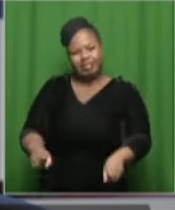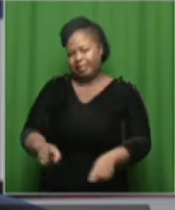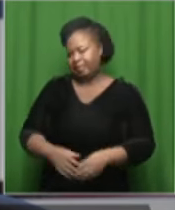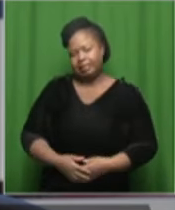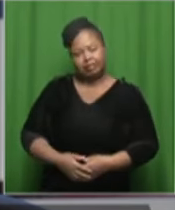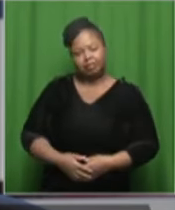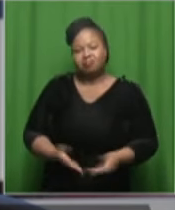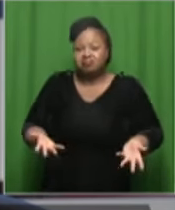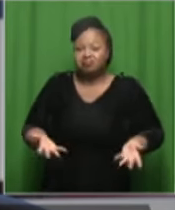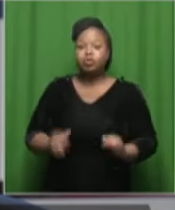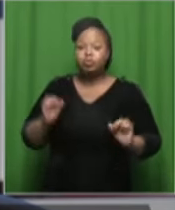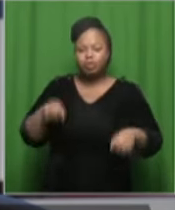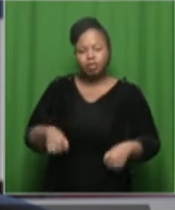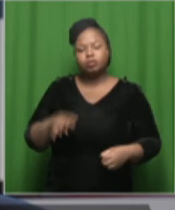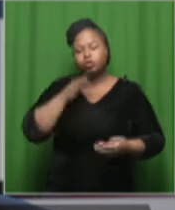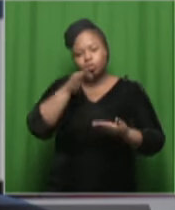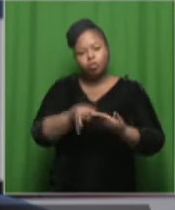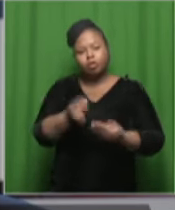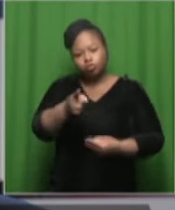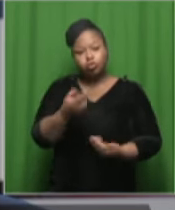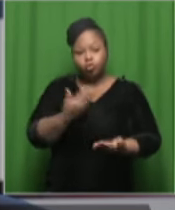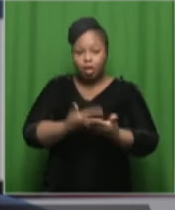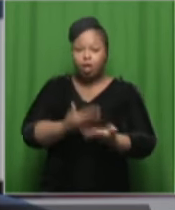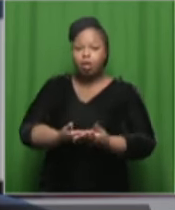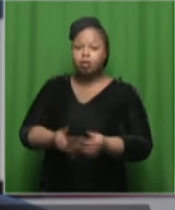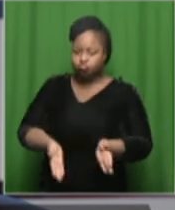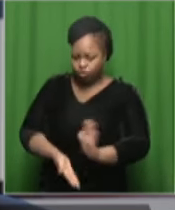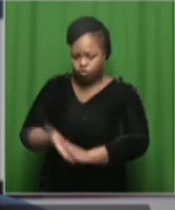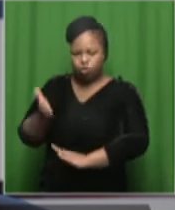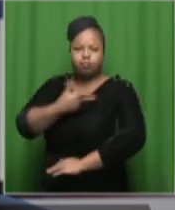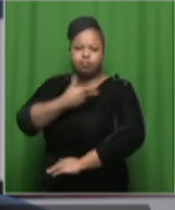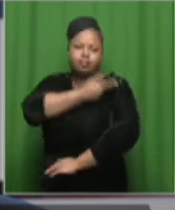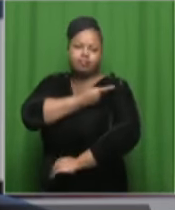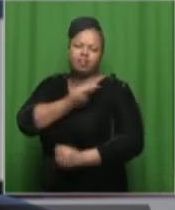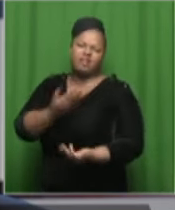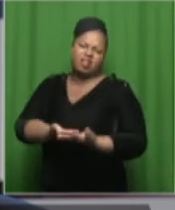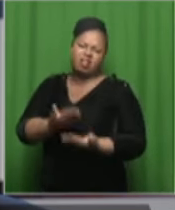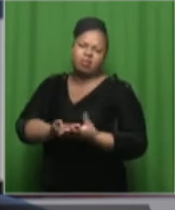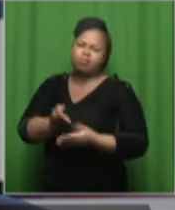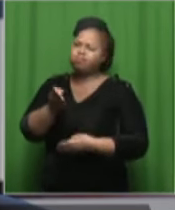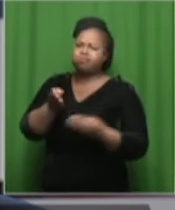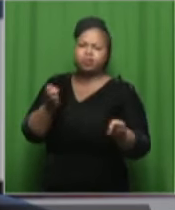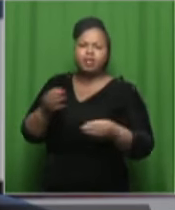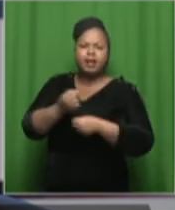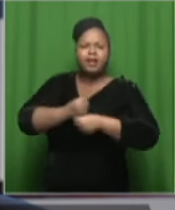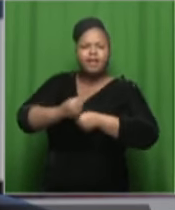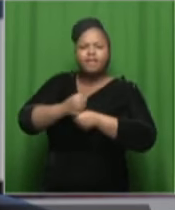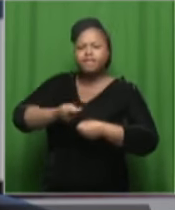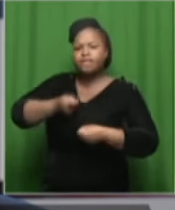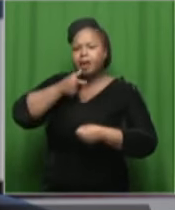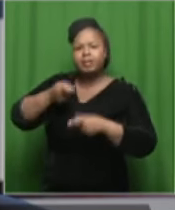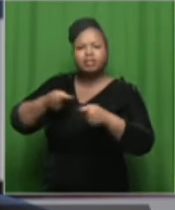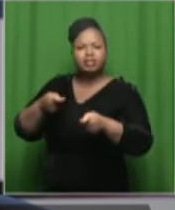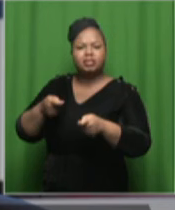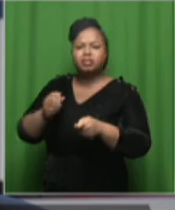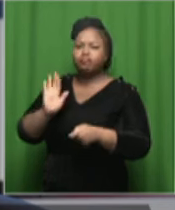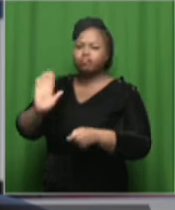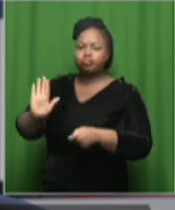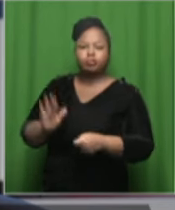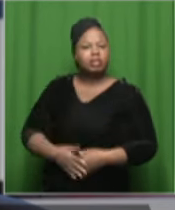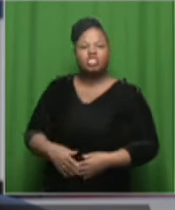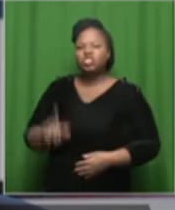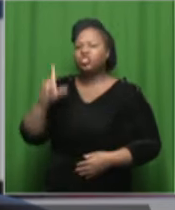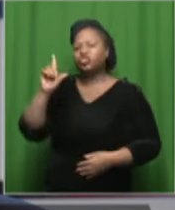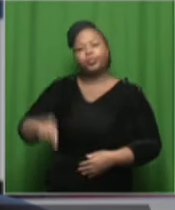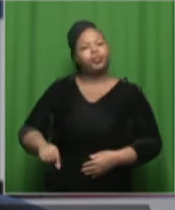vice versa. So we do recommend that people get the influenza vaccine. It's available at pharmacies. It's relatively